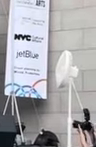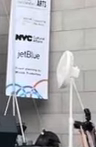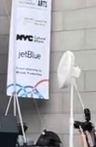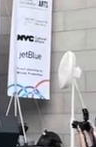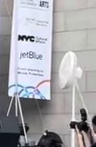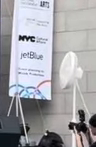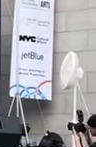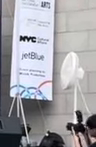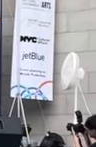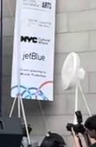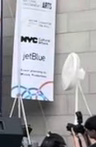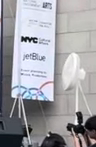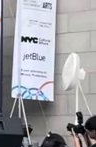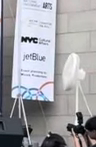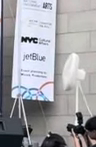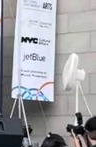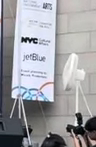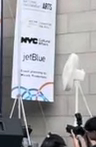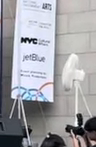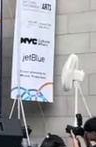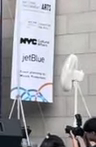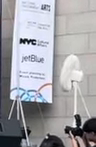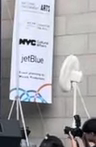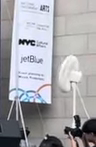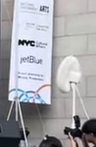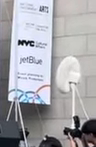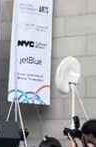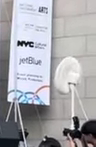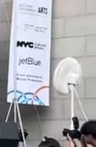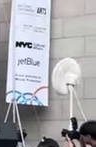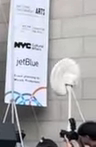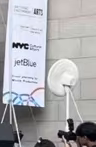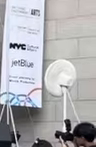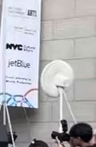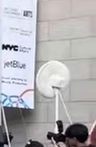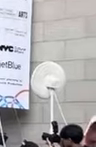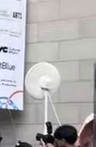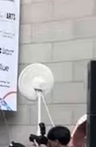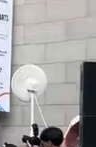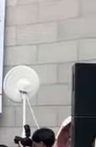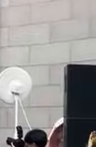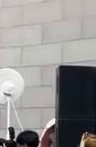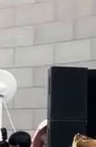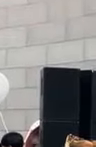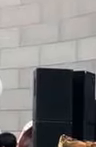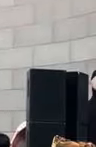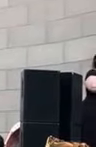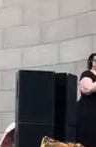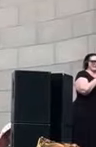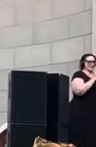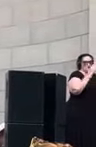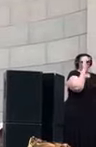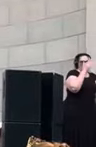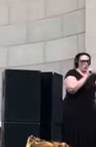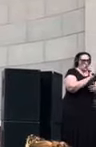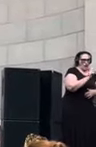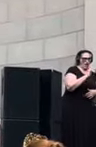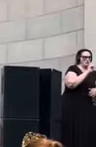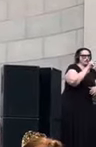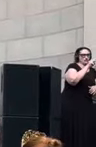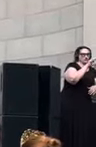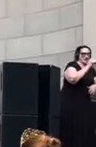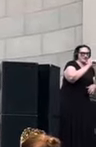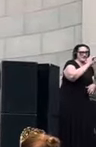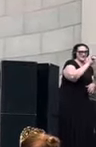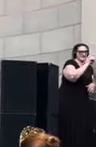same competition. We were finalists together. I don't know where he is or where James Ian is, but